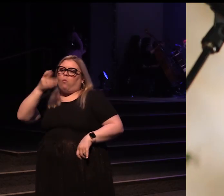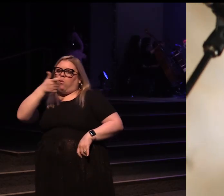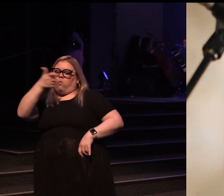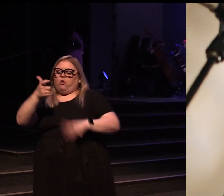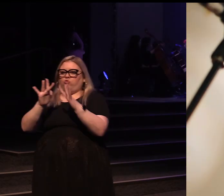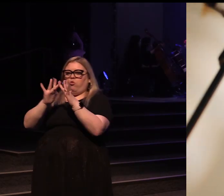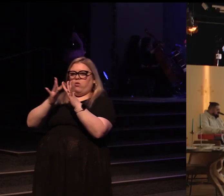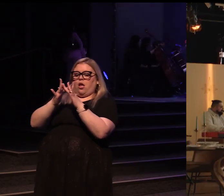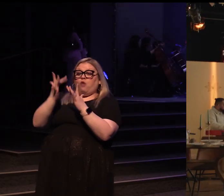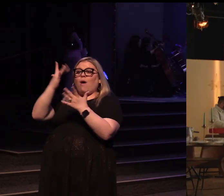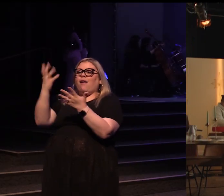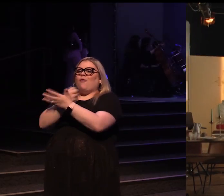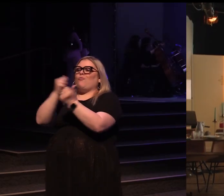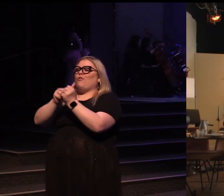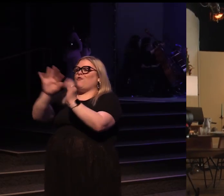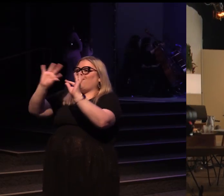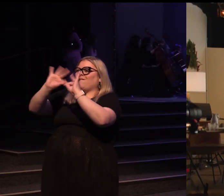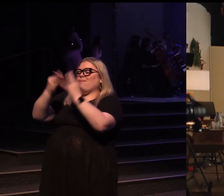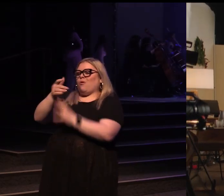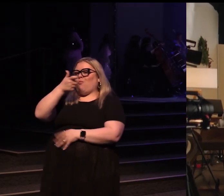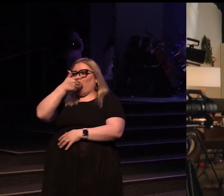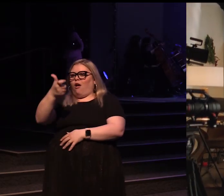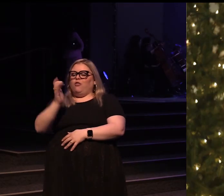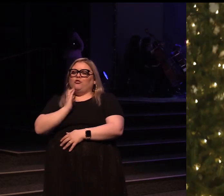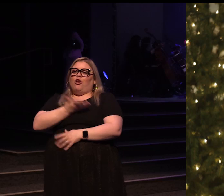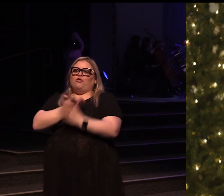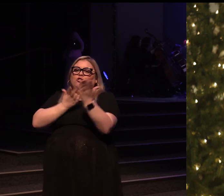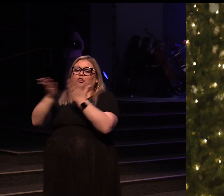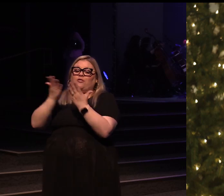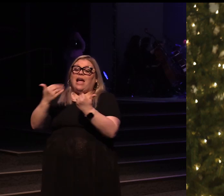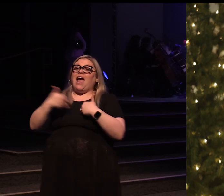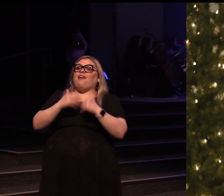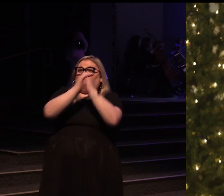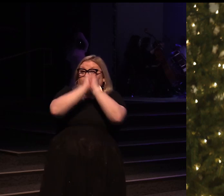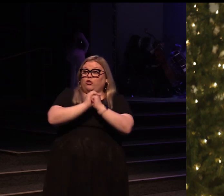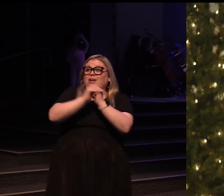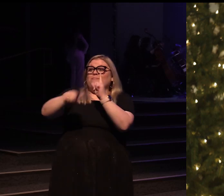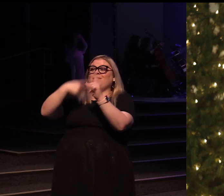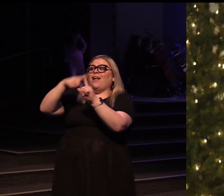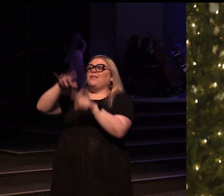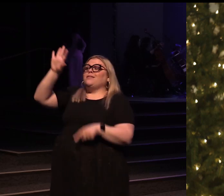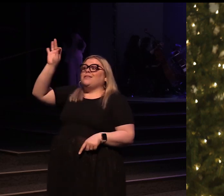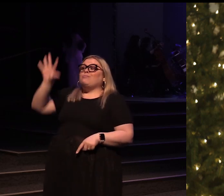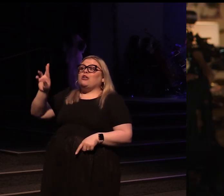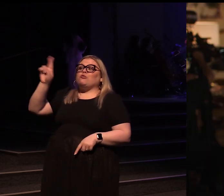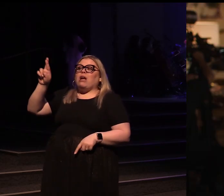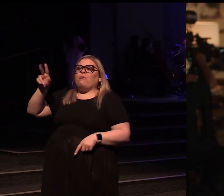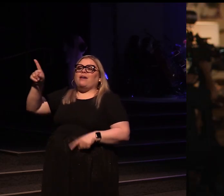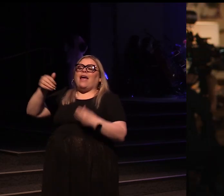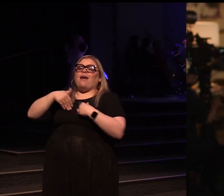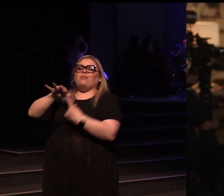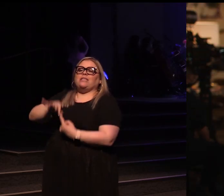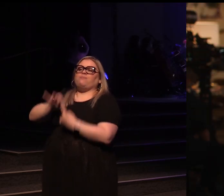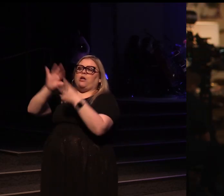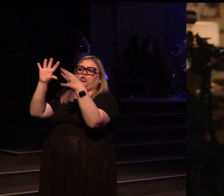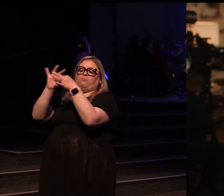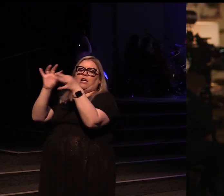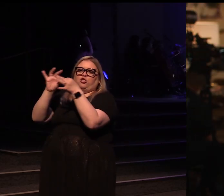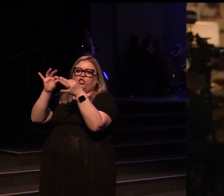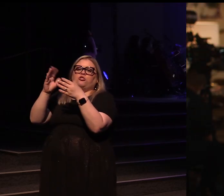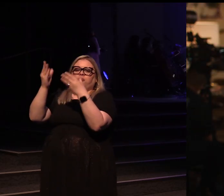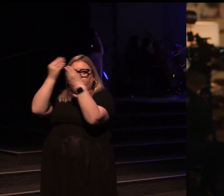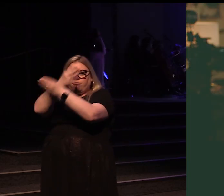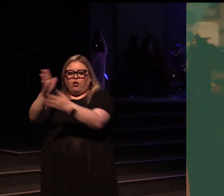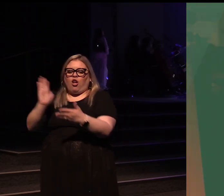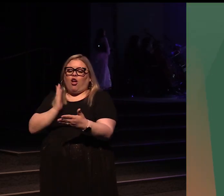the holiday. We'll enjoy a heartfelt time of worship, and Pastor Robert has a special message to share while we celebrate the birth of our